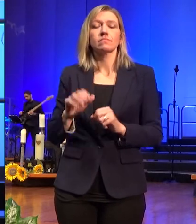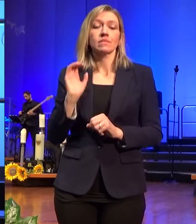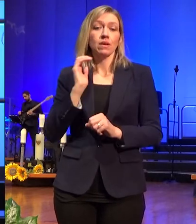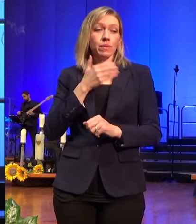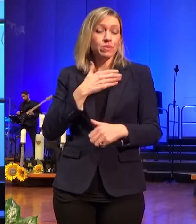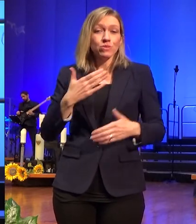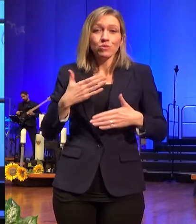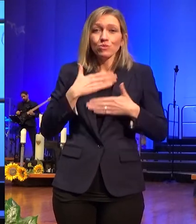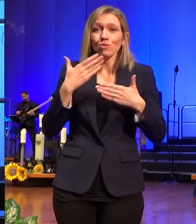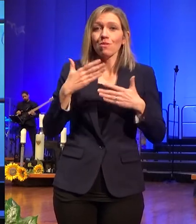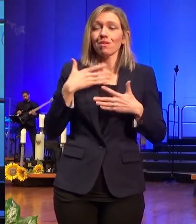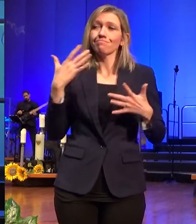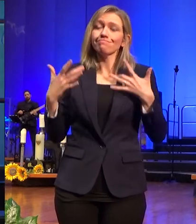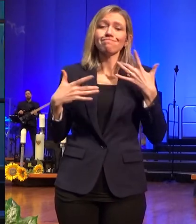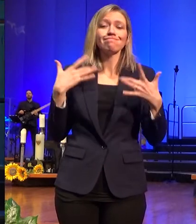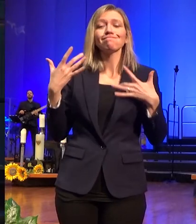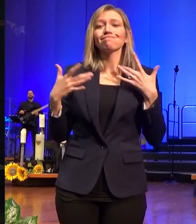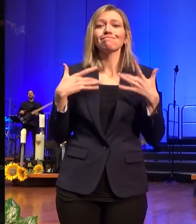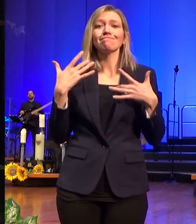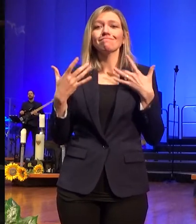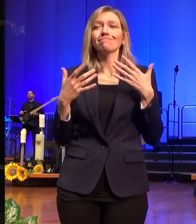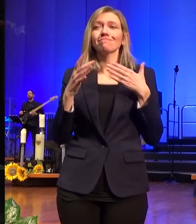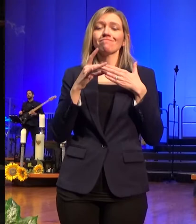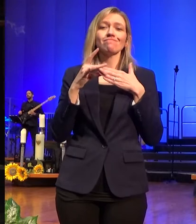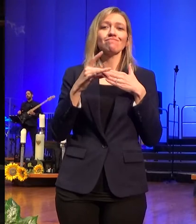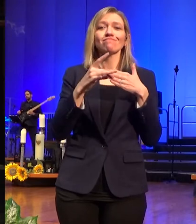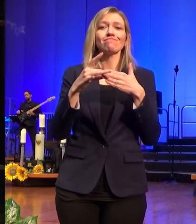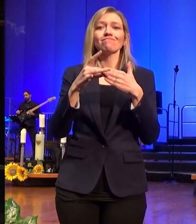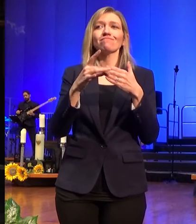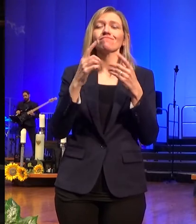our joy be so